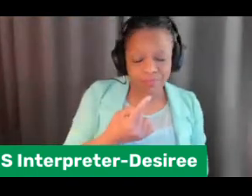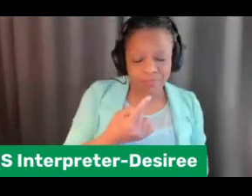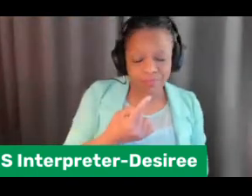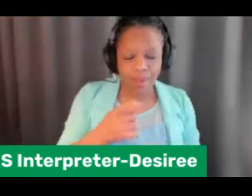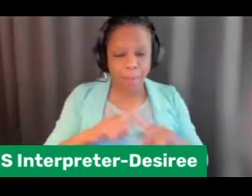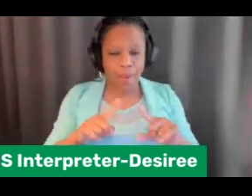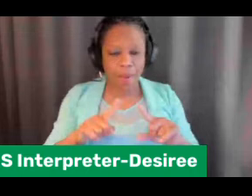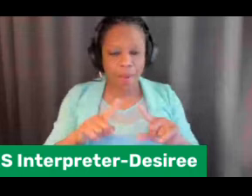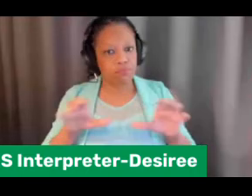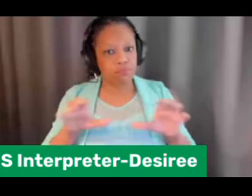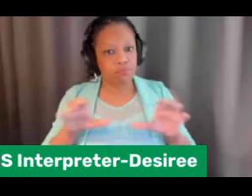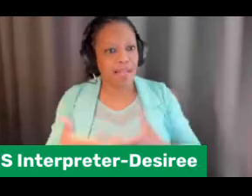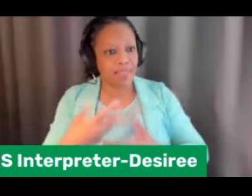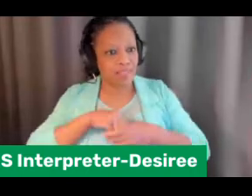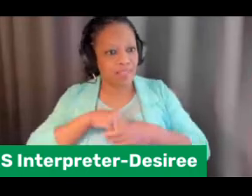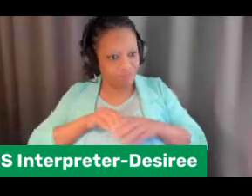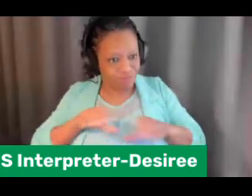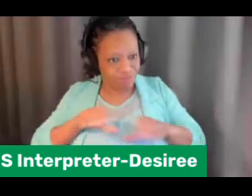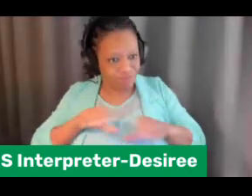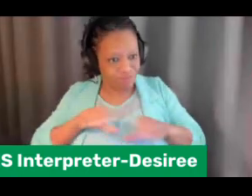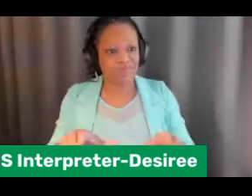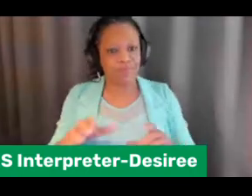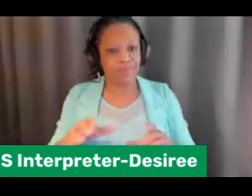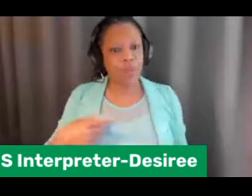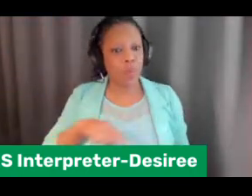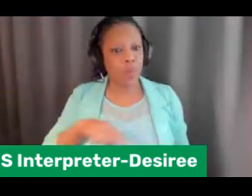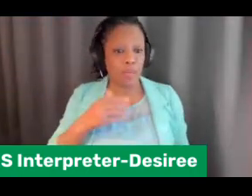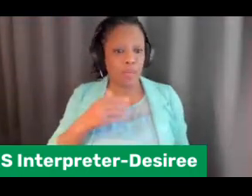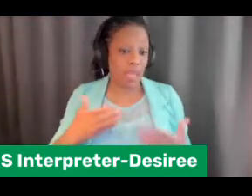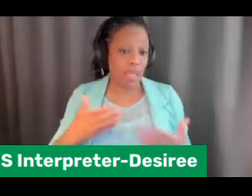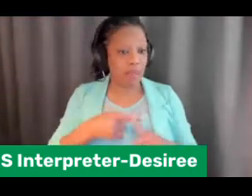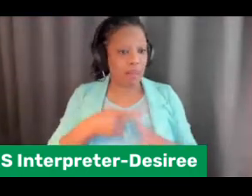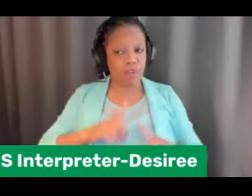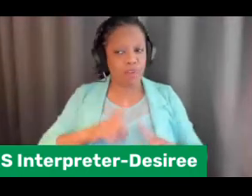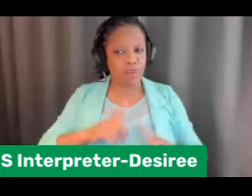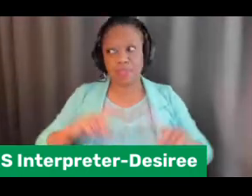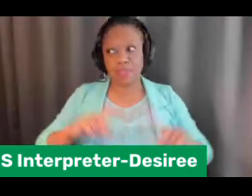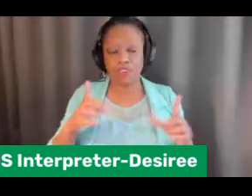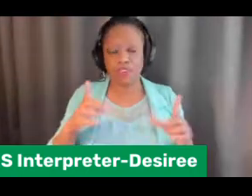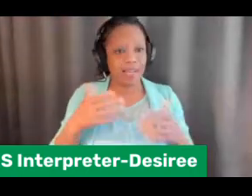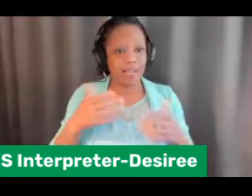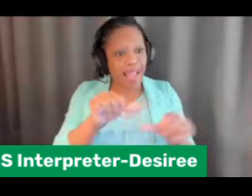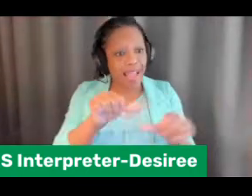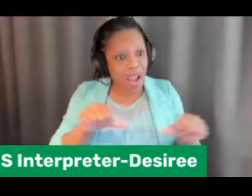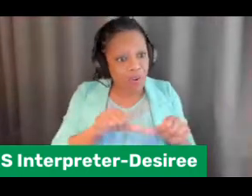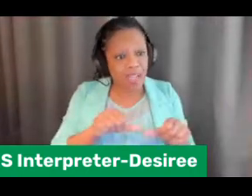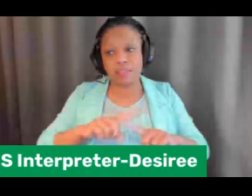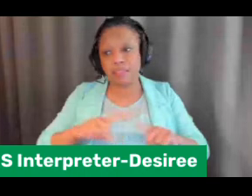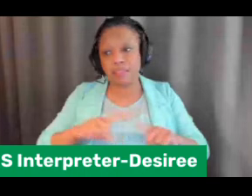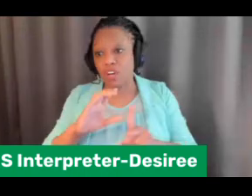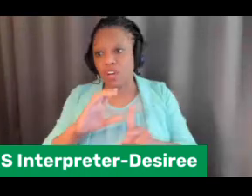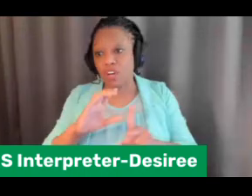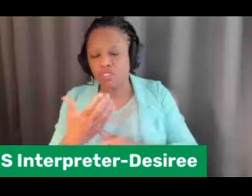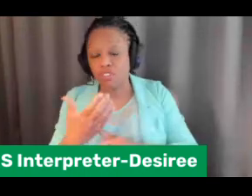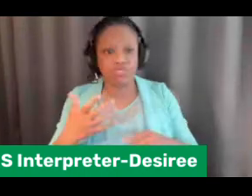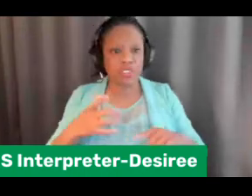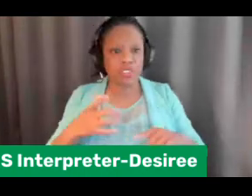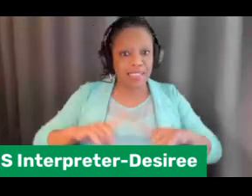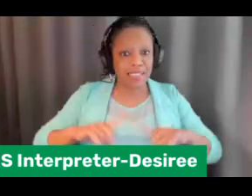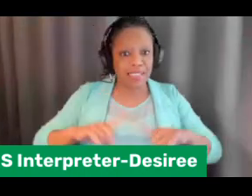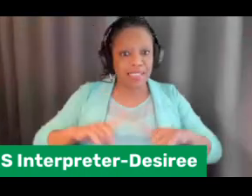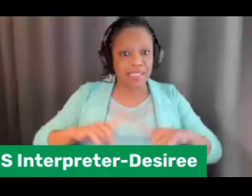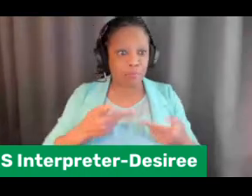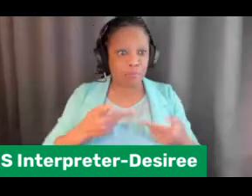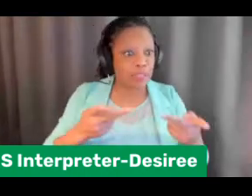together. We might be different. We might be from different blocks, different families, different cultures, different positionalities,